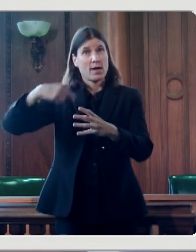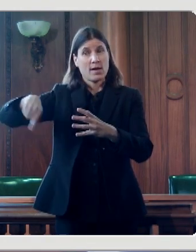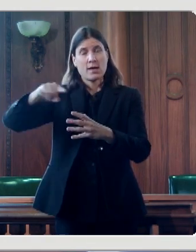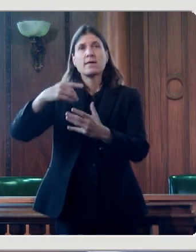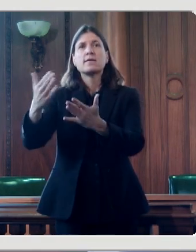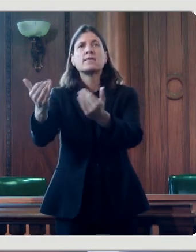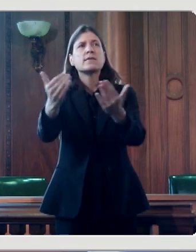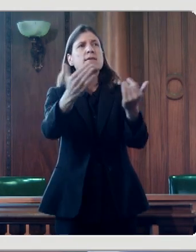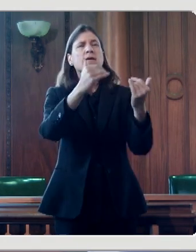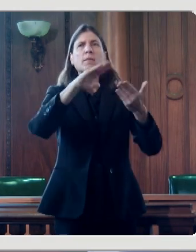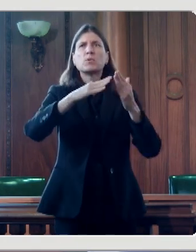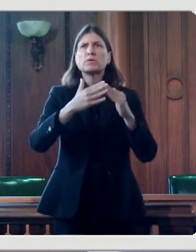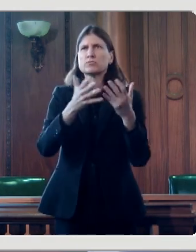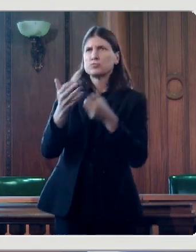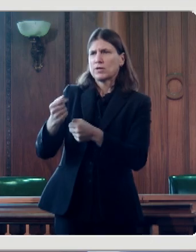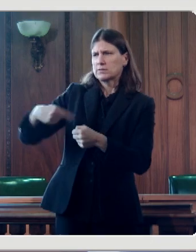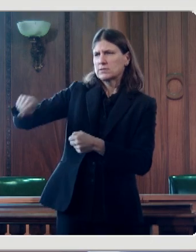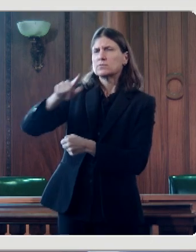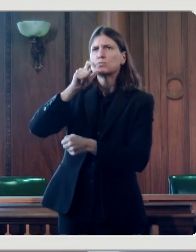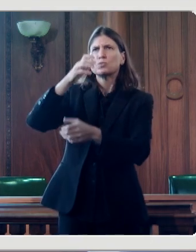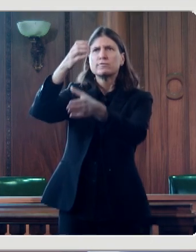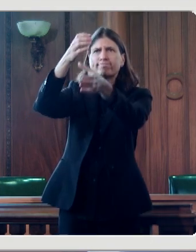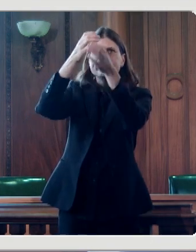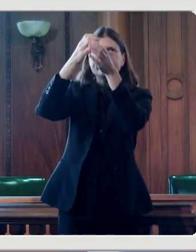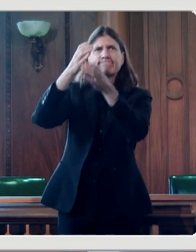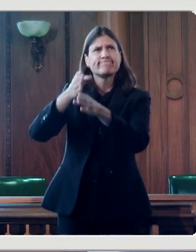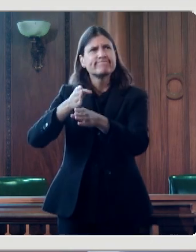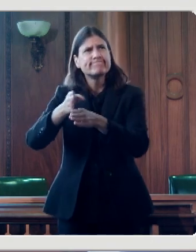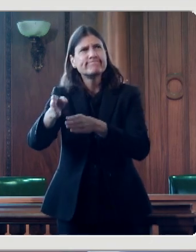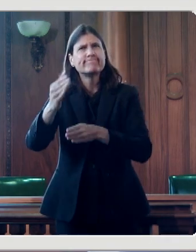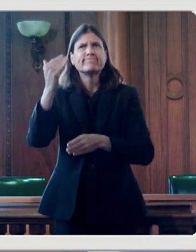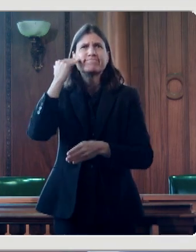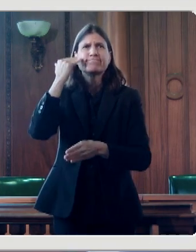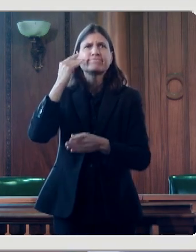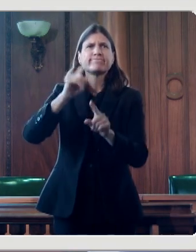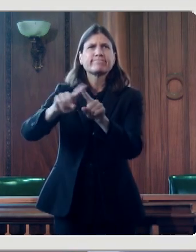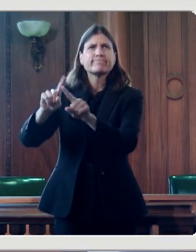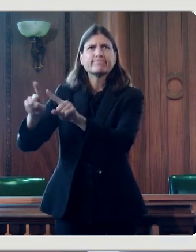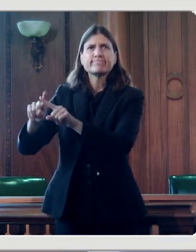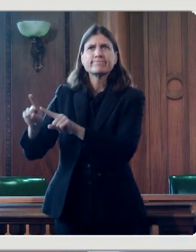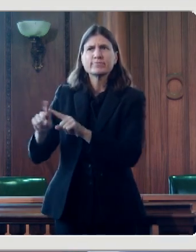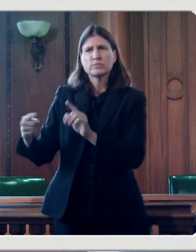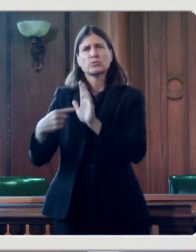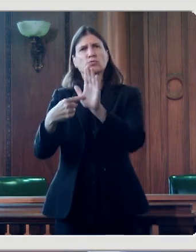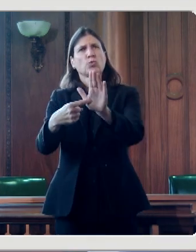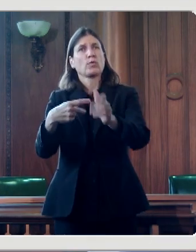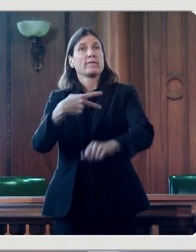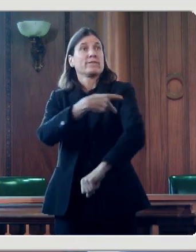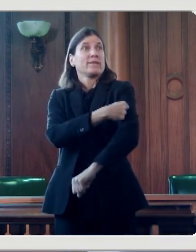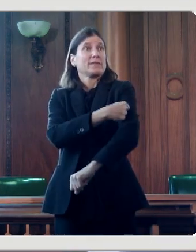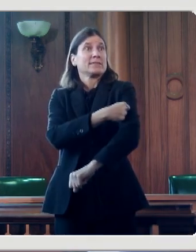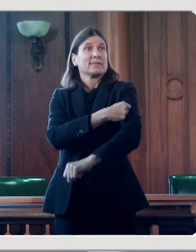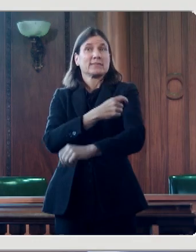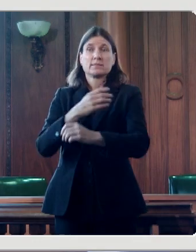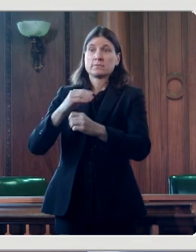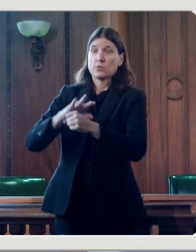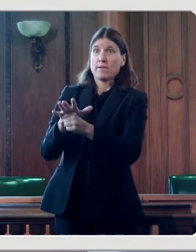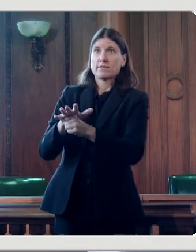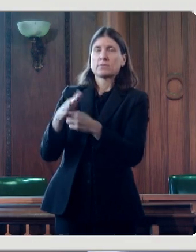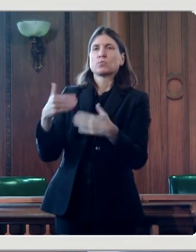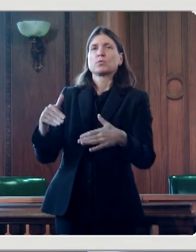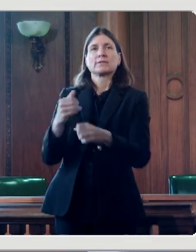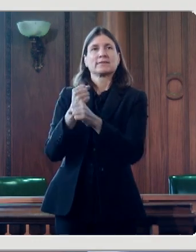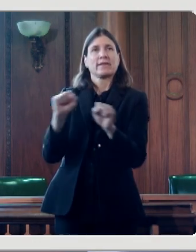vaccine. And I want to commend Commissioner Carlton Harris. I want to thank all the members who agreed to serve on this committee,